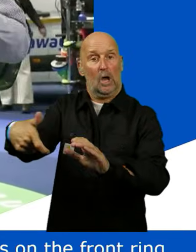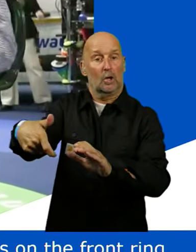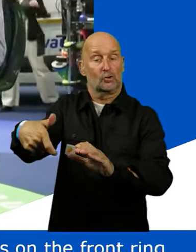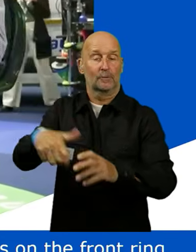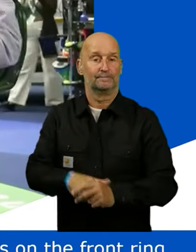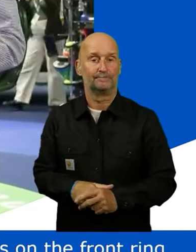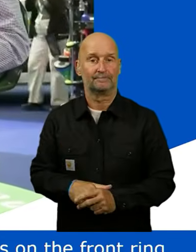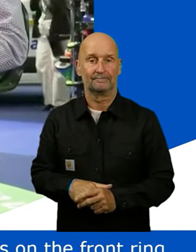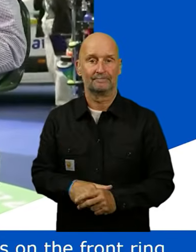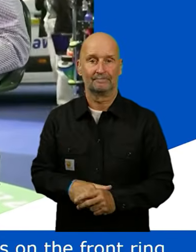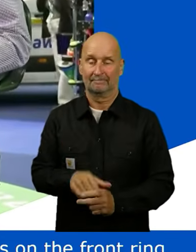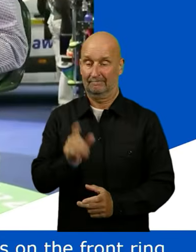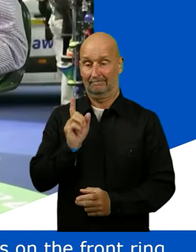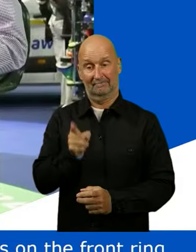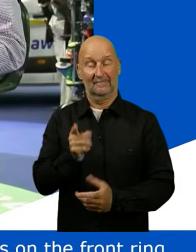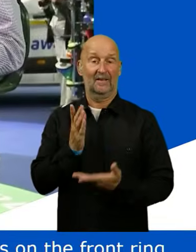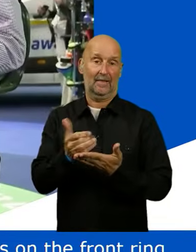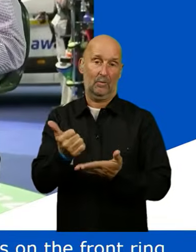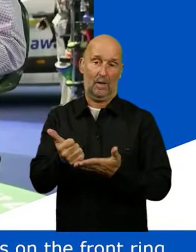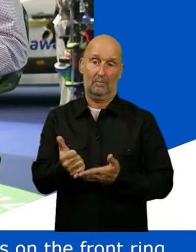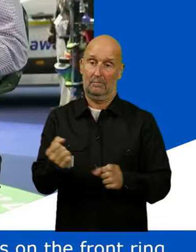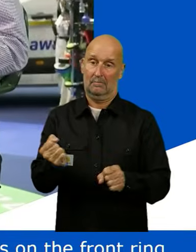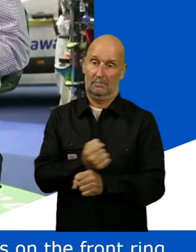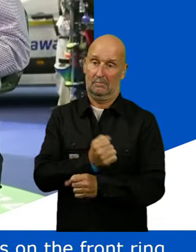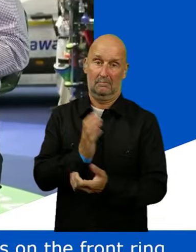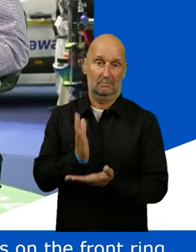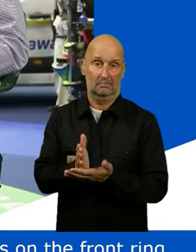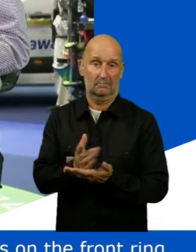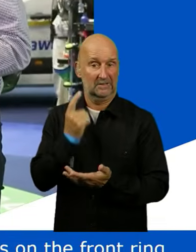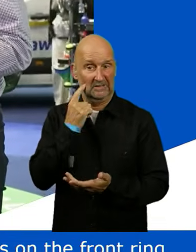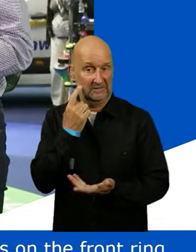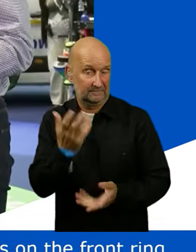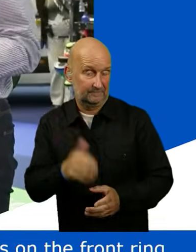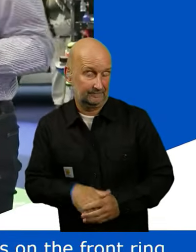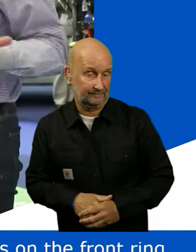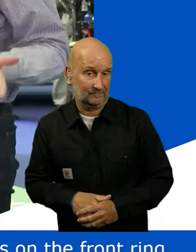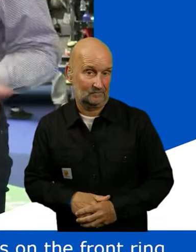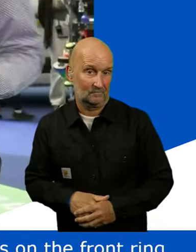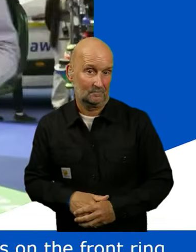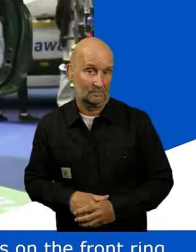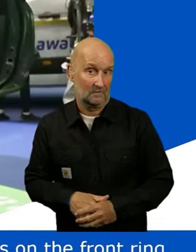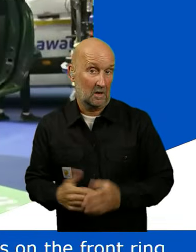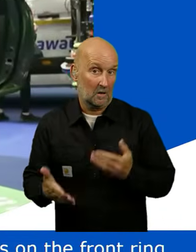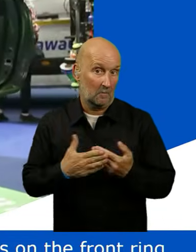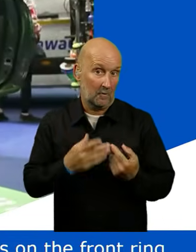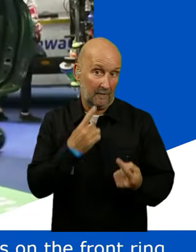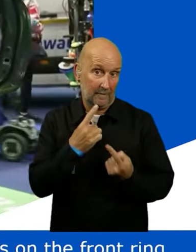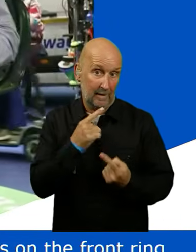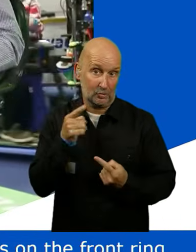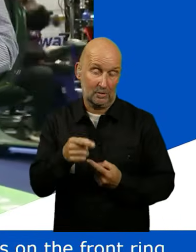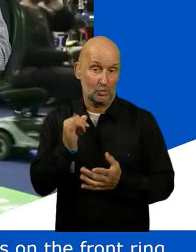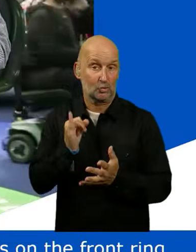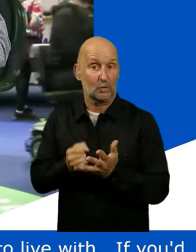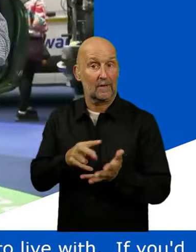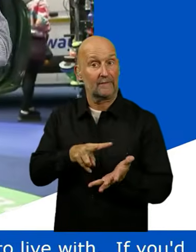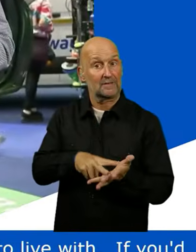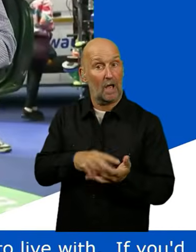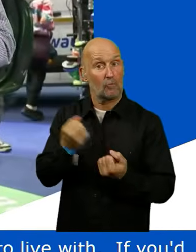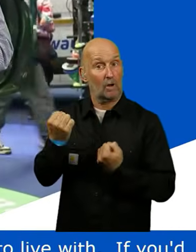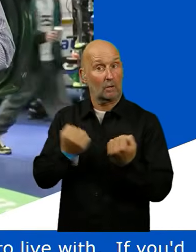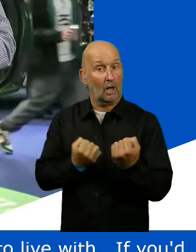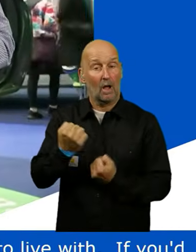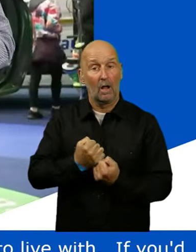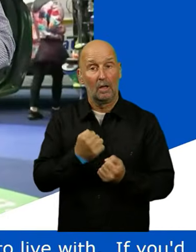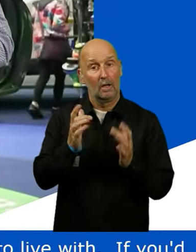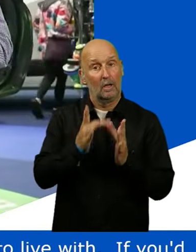go. And again, it's features like that to help make it easier to live with. Now, if you'd like to find out more about the Suzuki e-Vitara, you can check